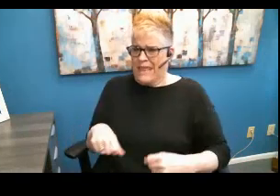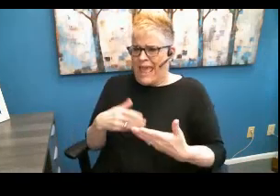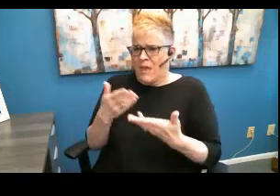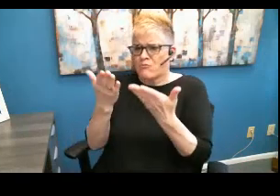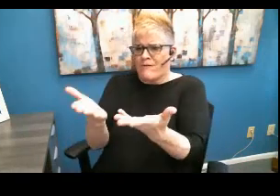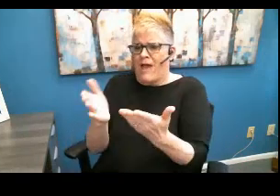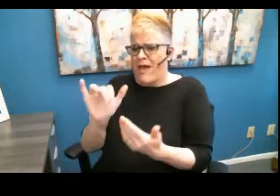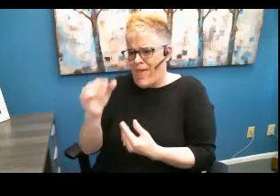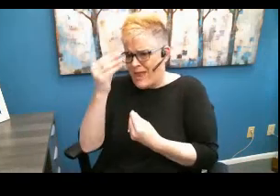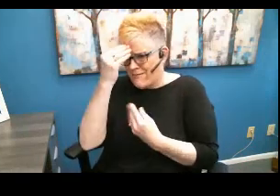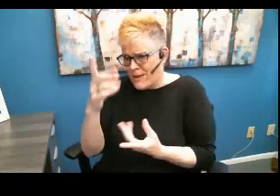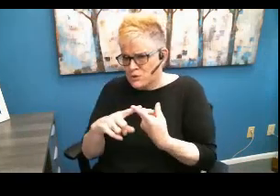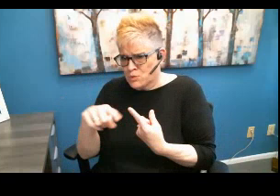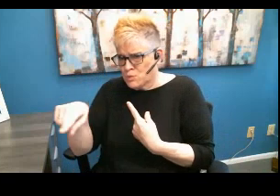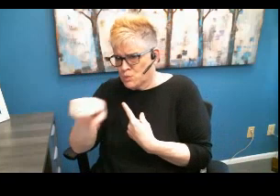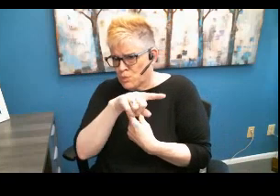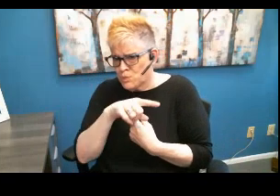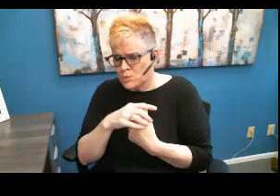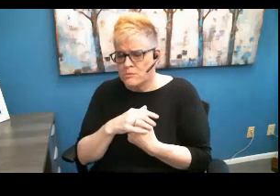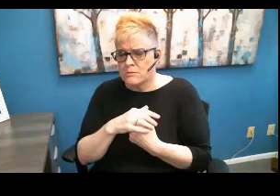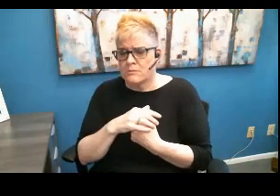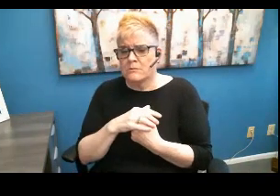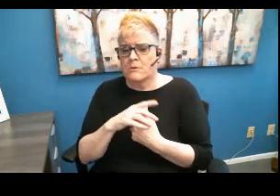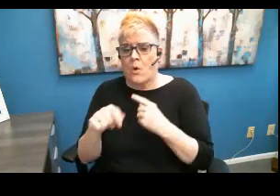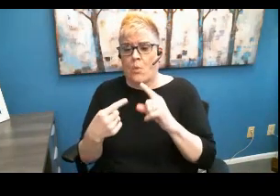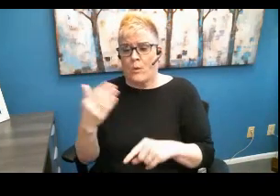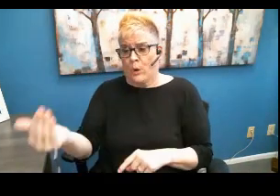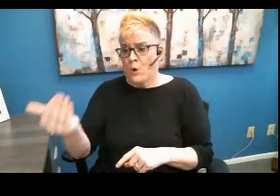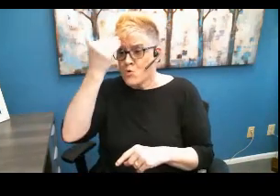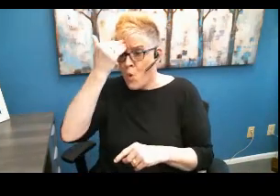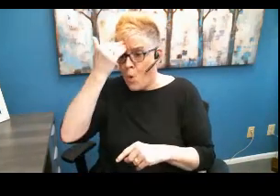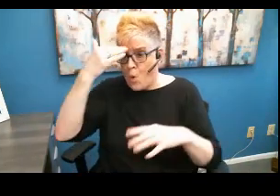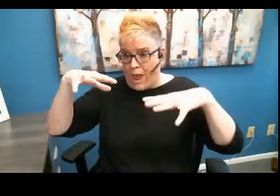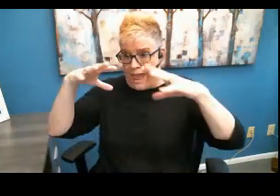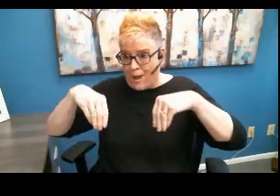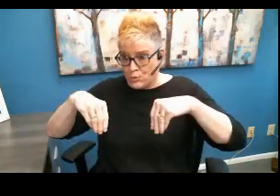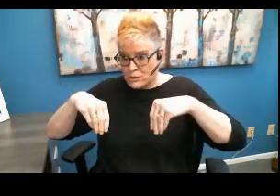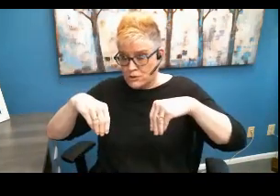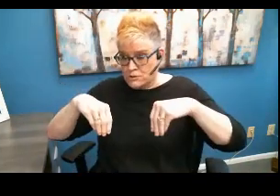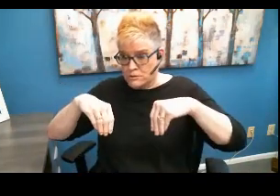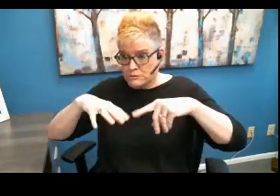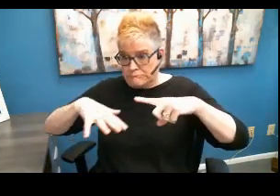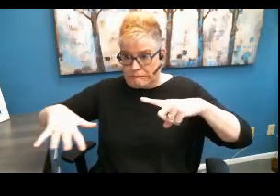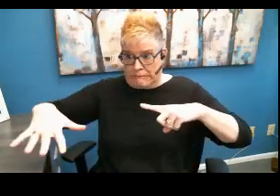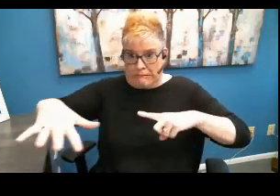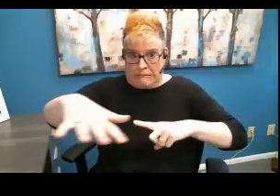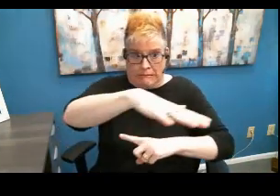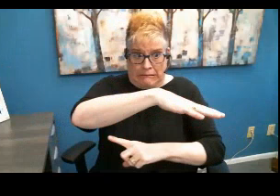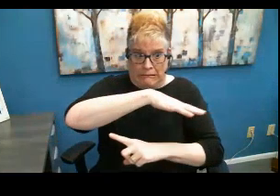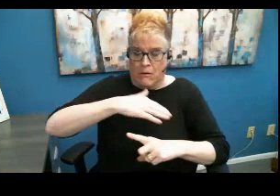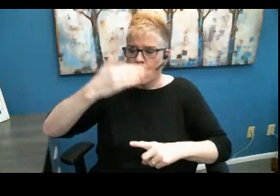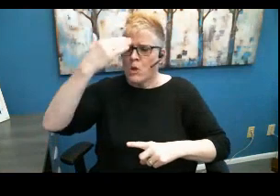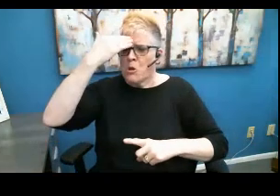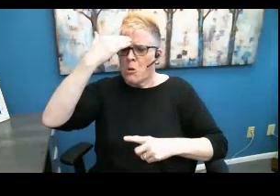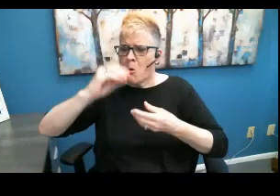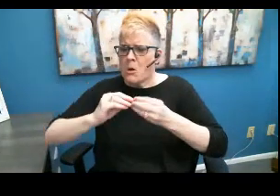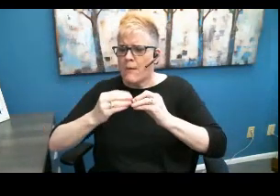can. Once an outage is defined, like the scope of the outage, we know the number of customers within